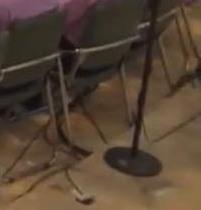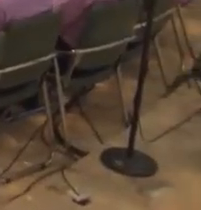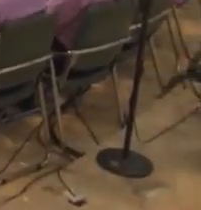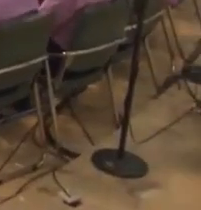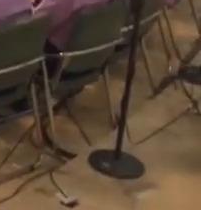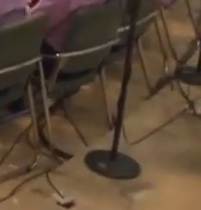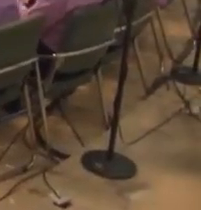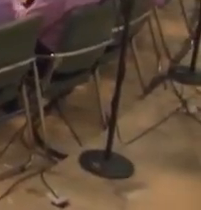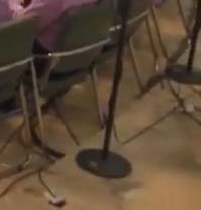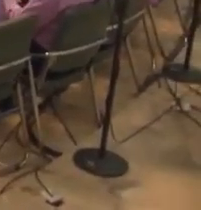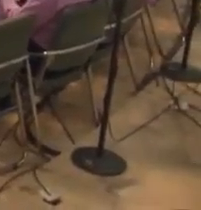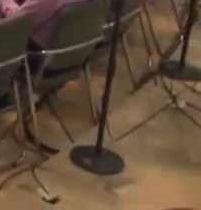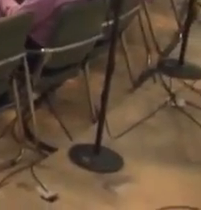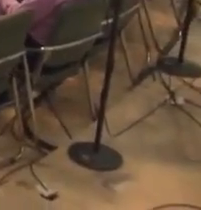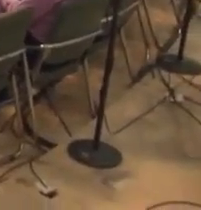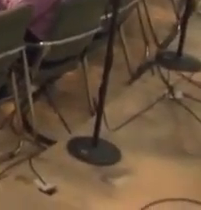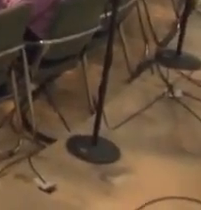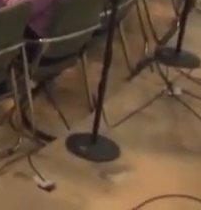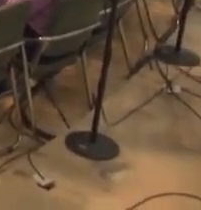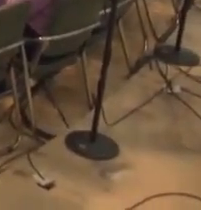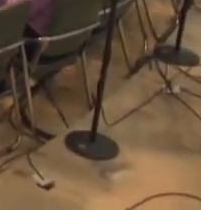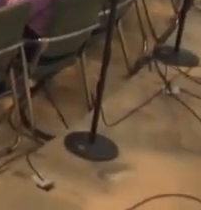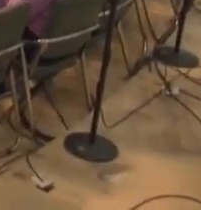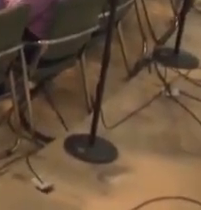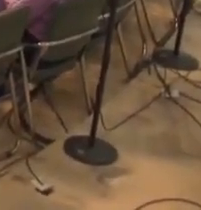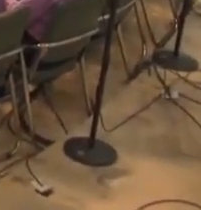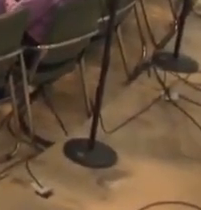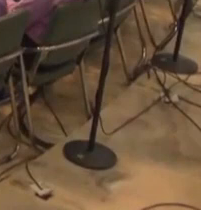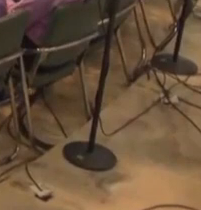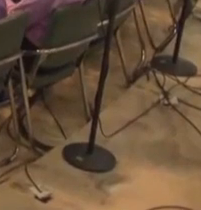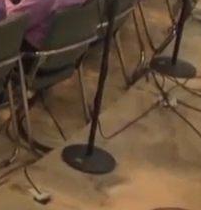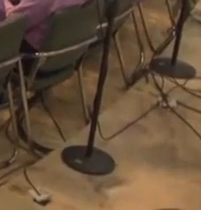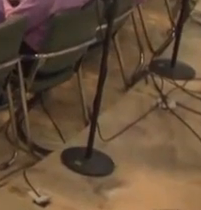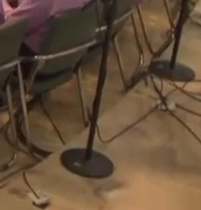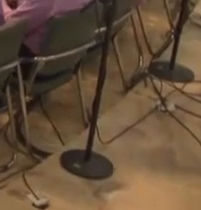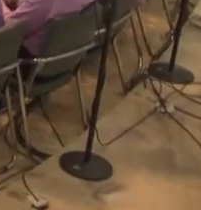gospel hymn and songs number 21